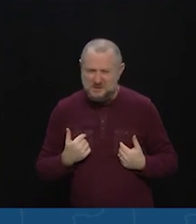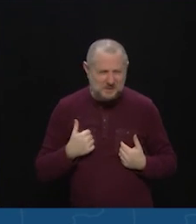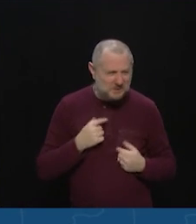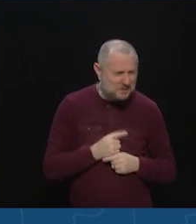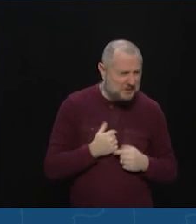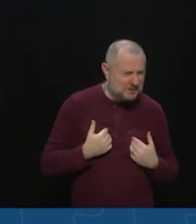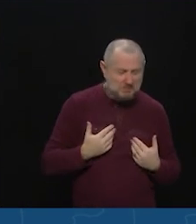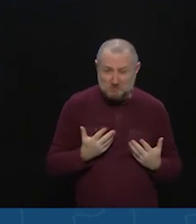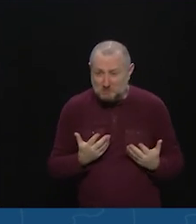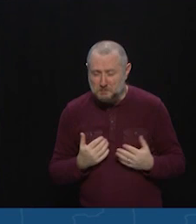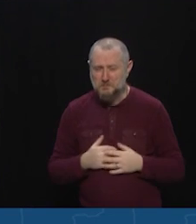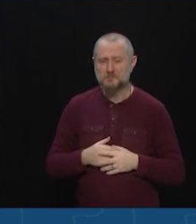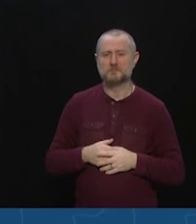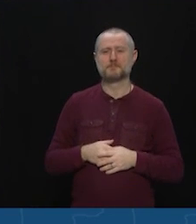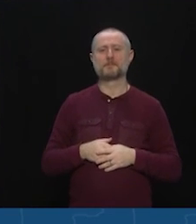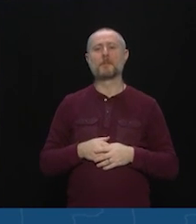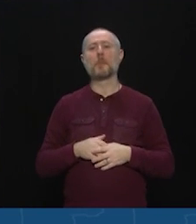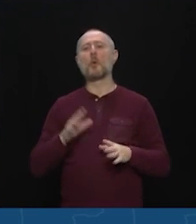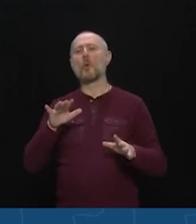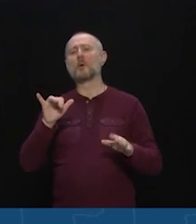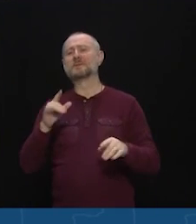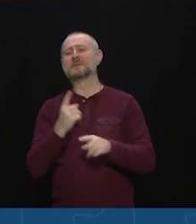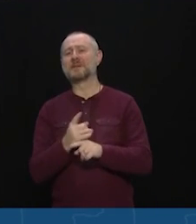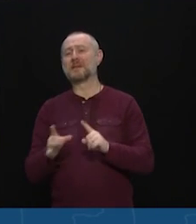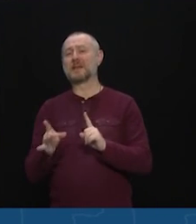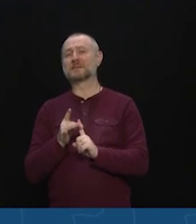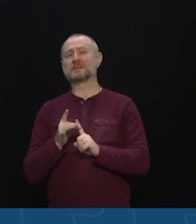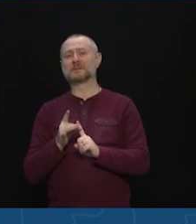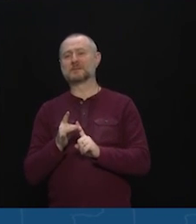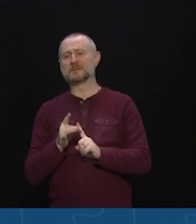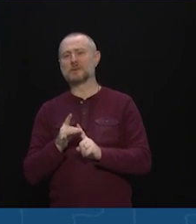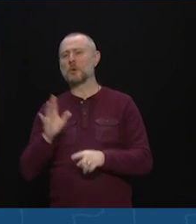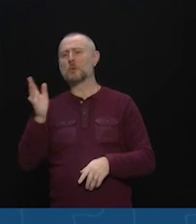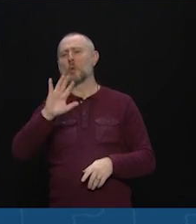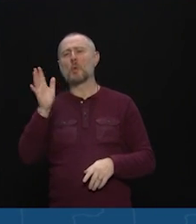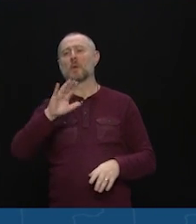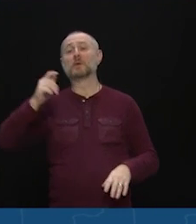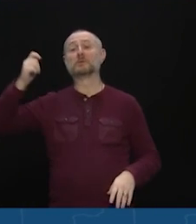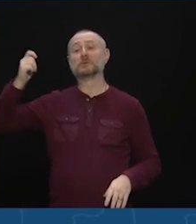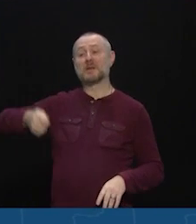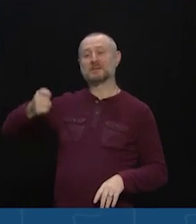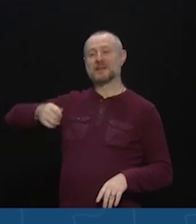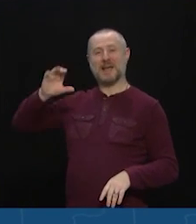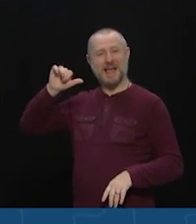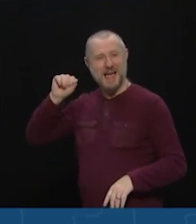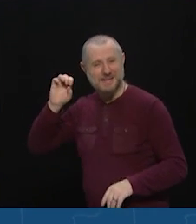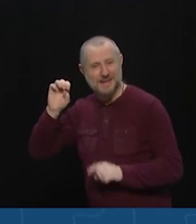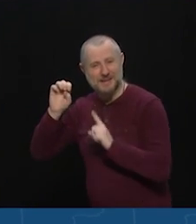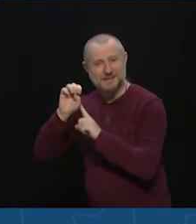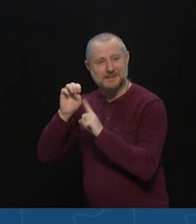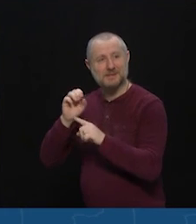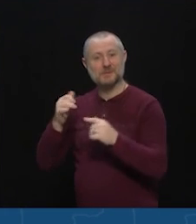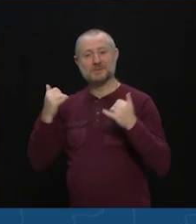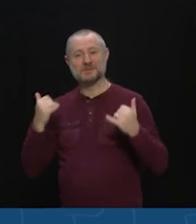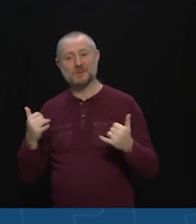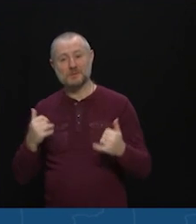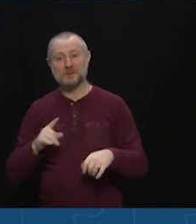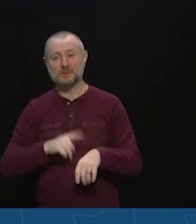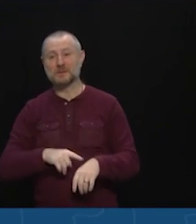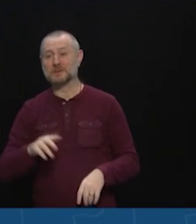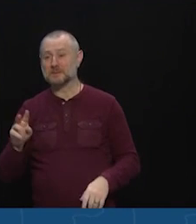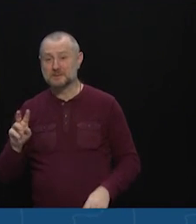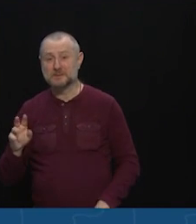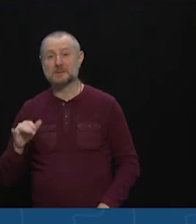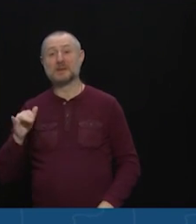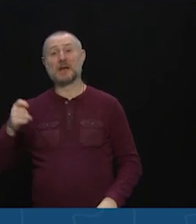In terms of dealing with the case. Well, at 2:00 today, there was a hearing on our appeal. And the judge said he'll either give